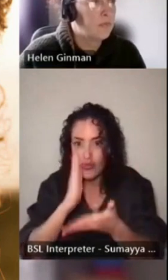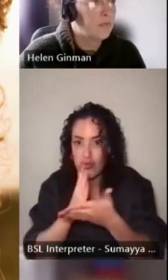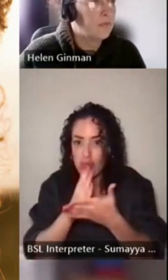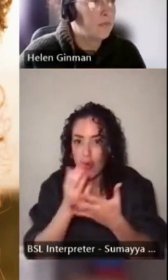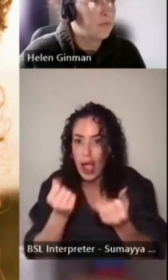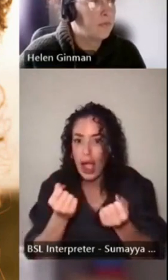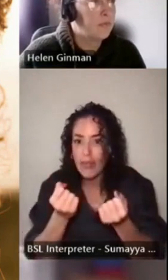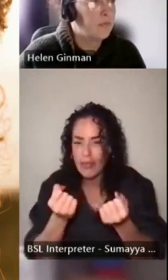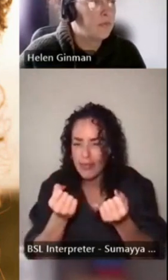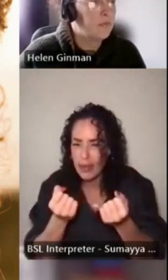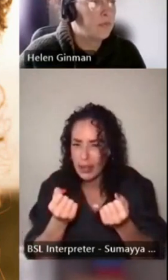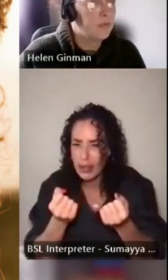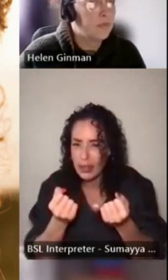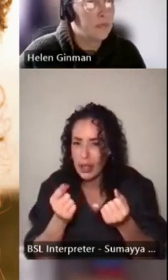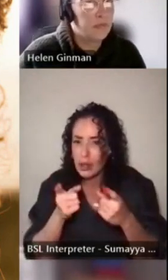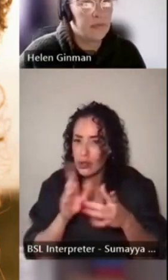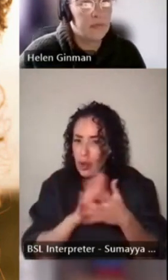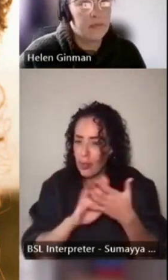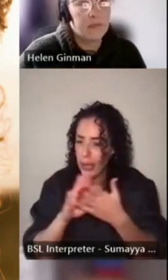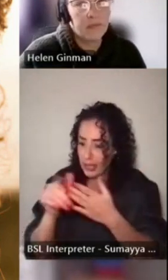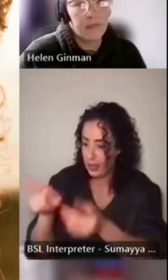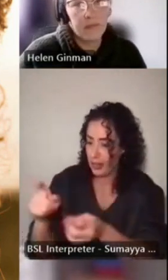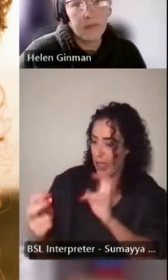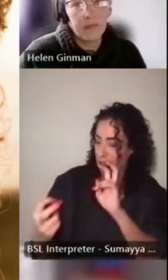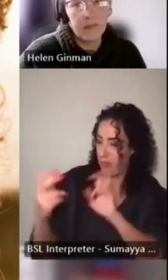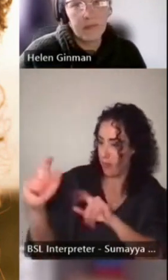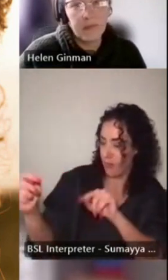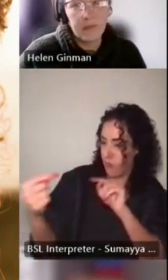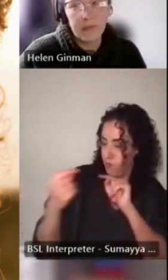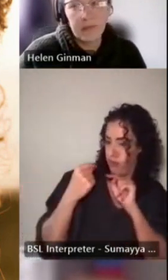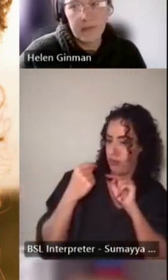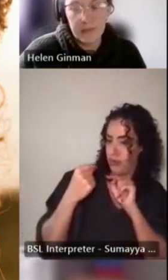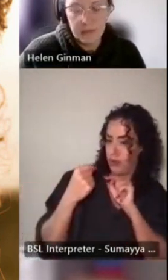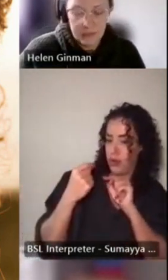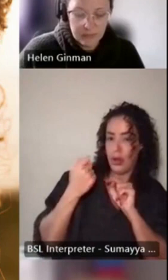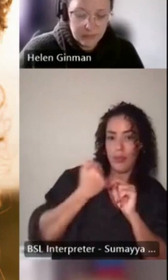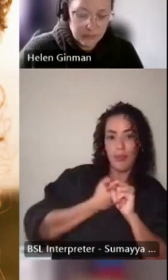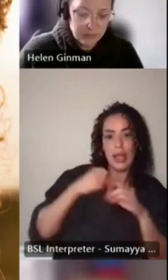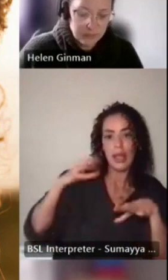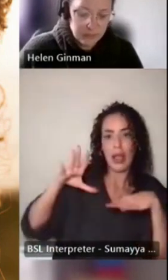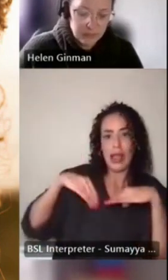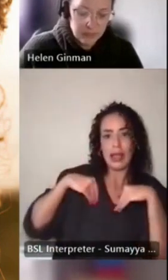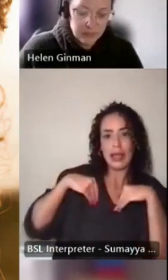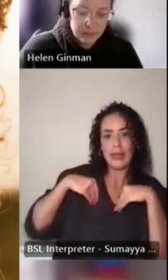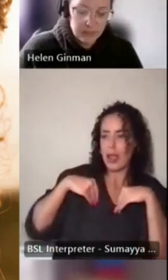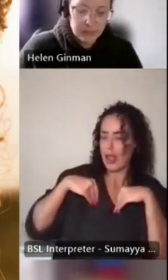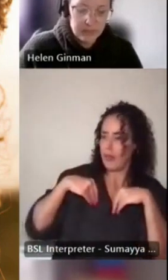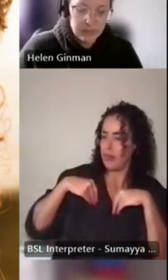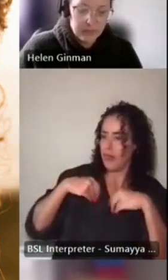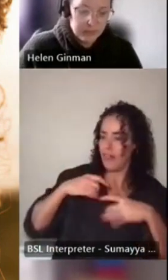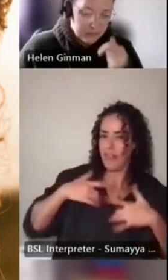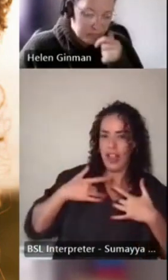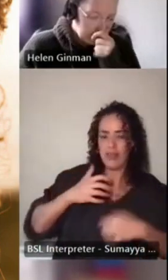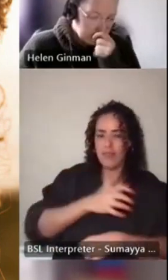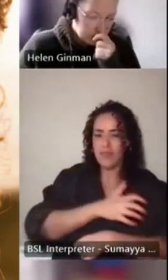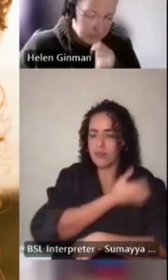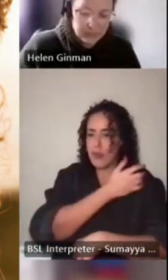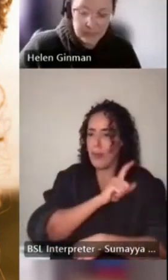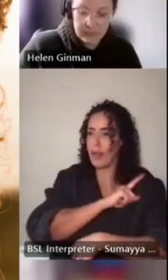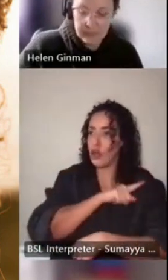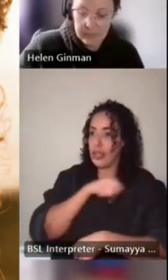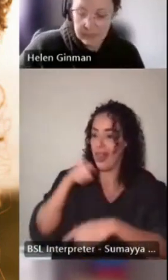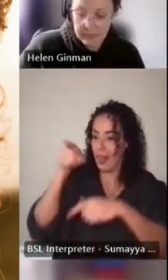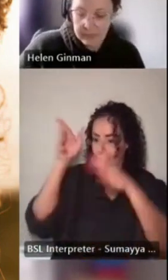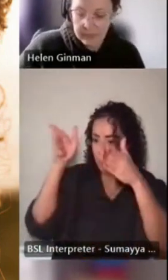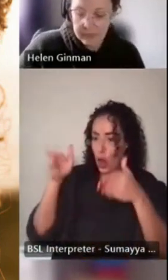just taking what this person says in a different way because of who they are? If they were coming to me